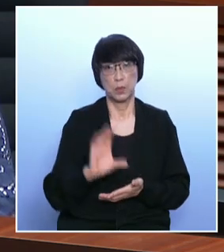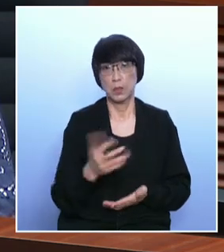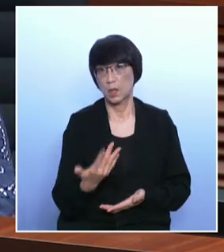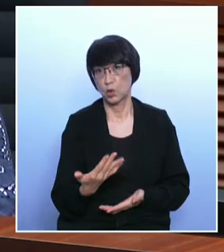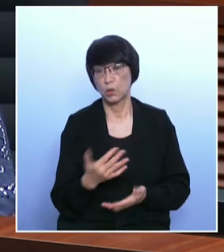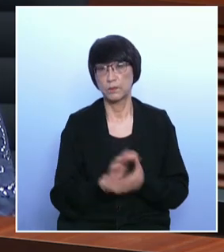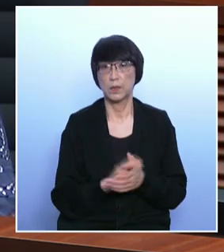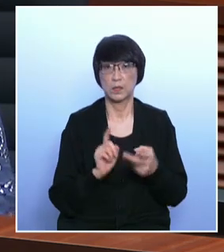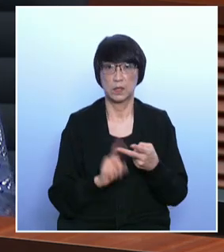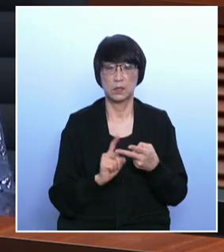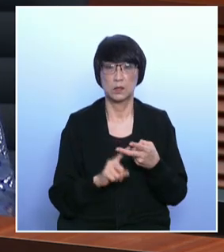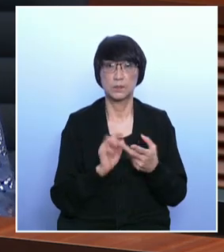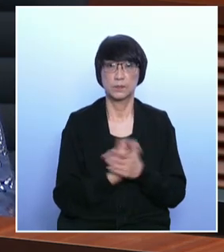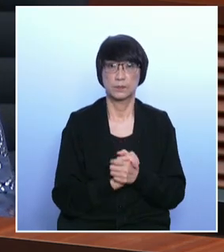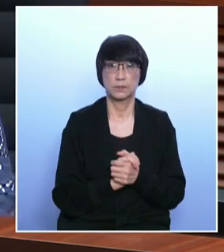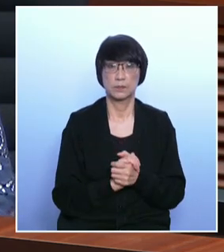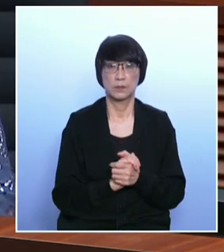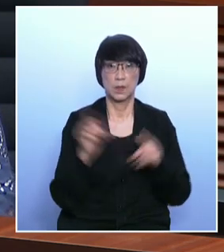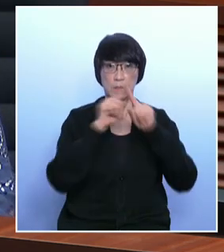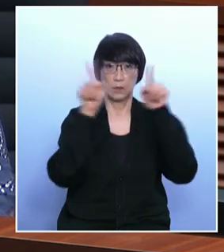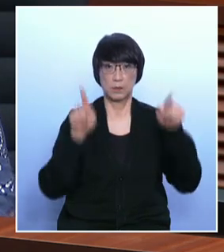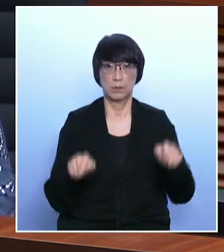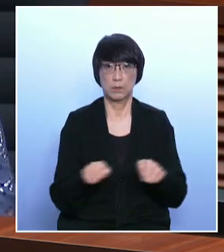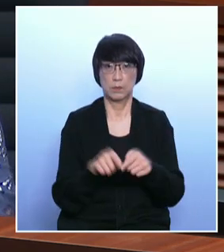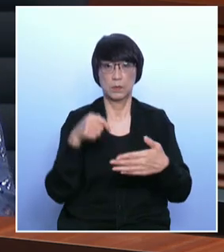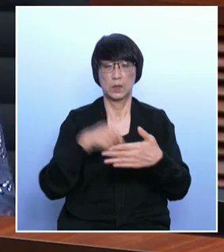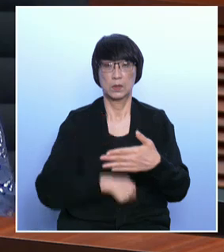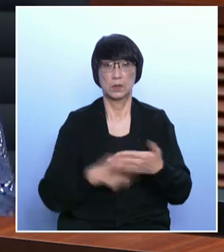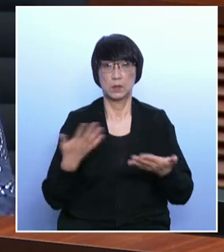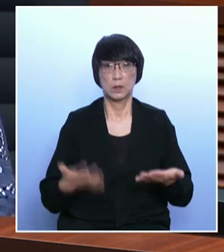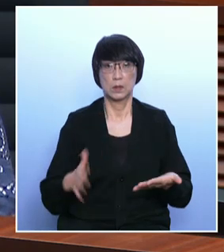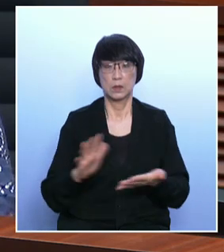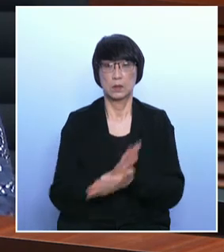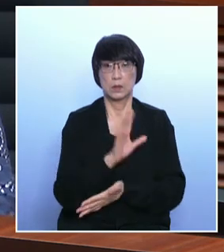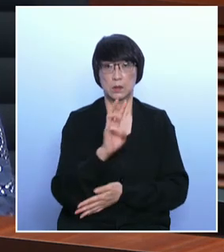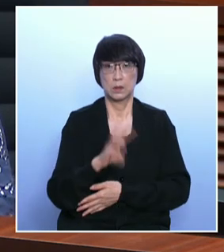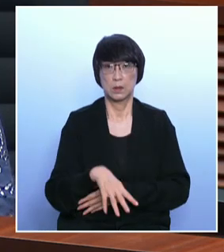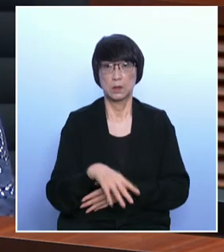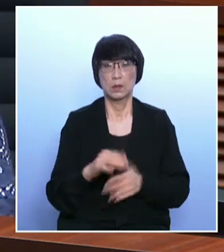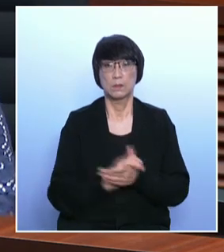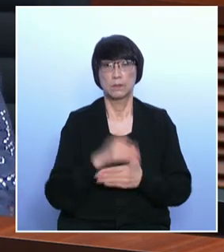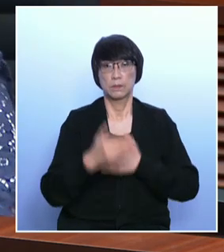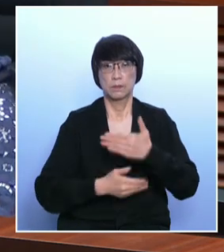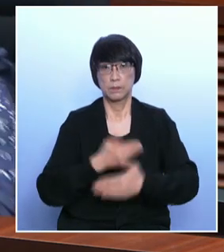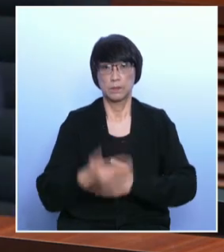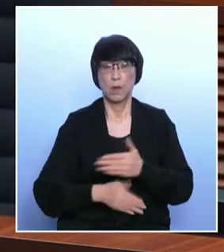How much will the public have to pay when it comes to using CM services?